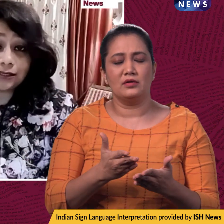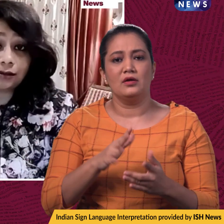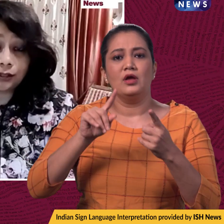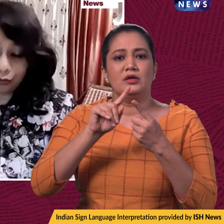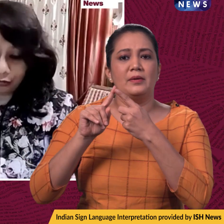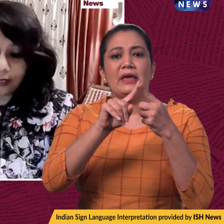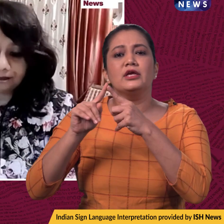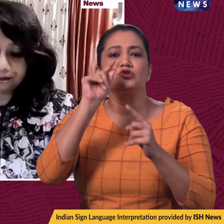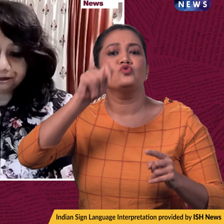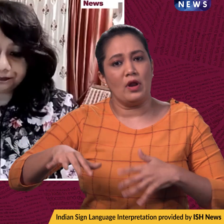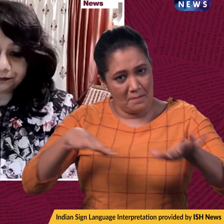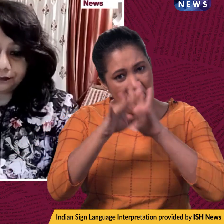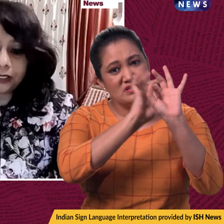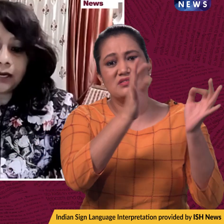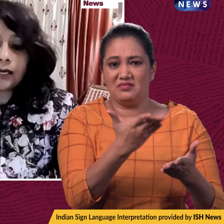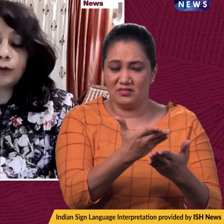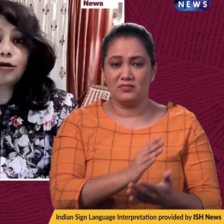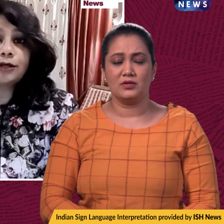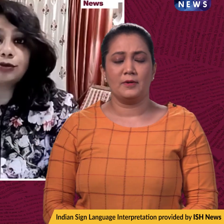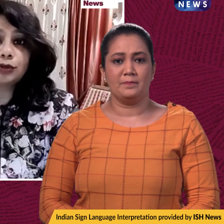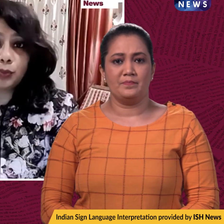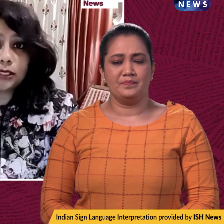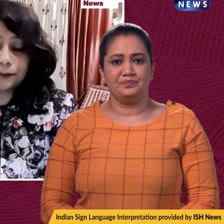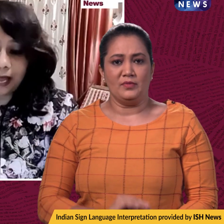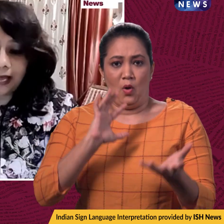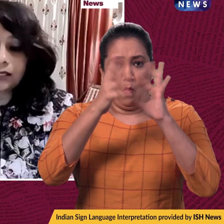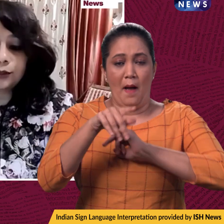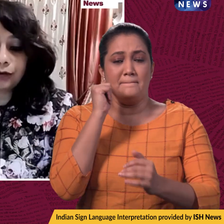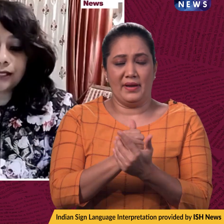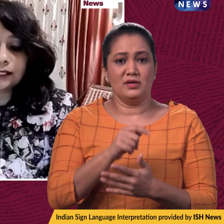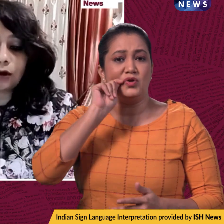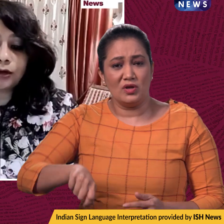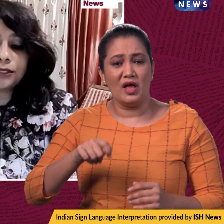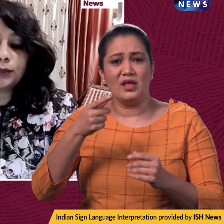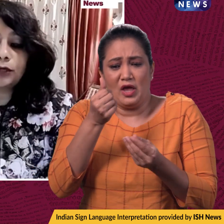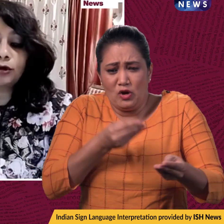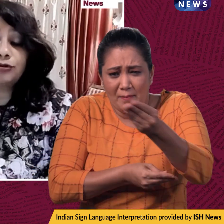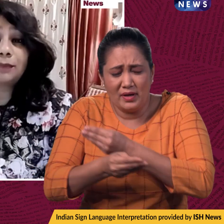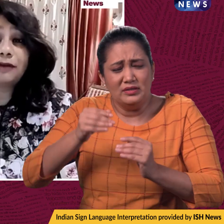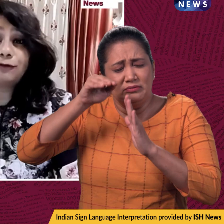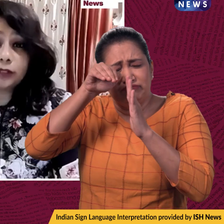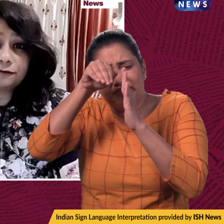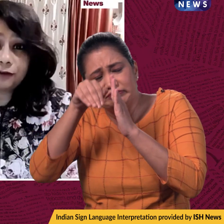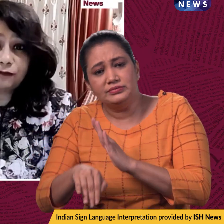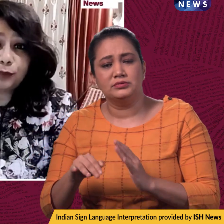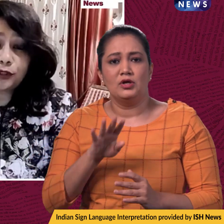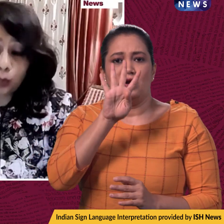in eastern Ukraine. Now, according to the World Bank, Ukraine's economy will contract